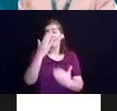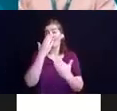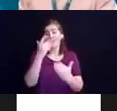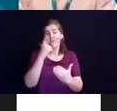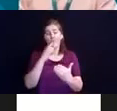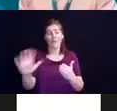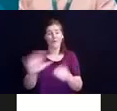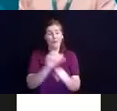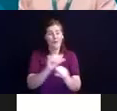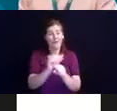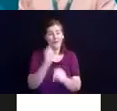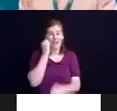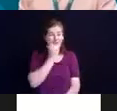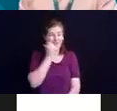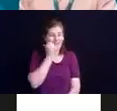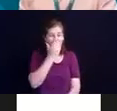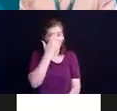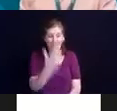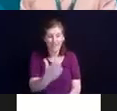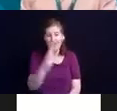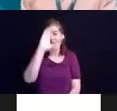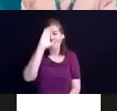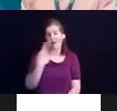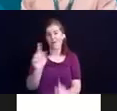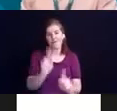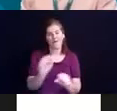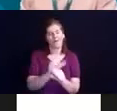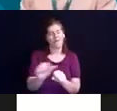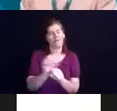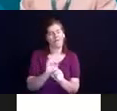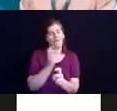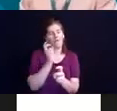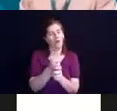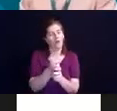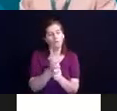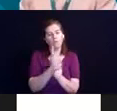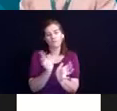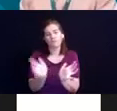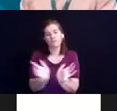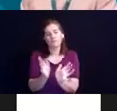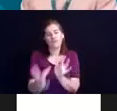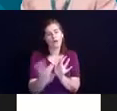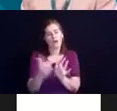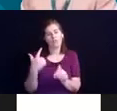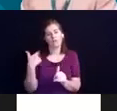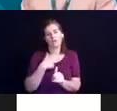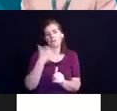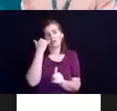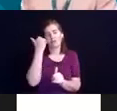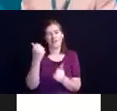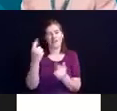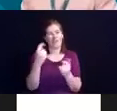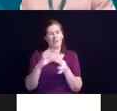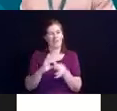work you do every day. We know people are working extremely hard, and we encourage you to contact us if you have any questions about the